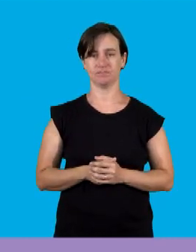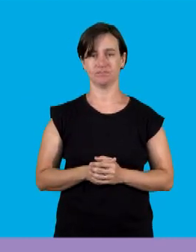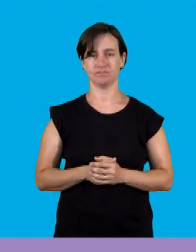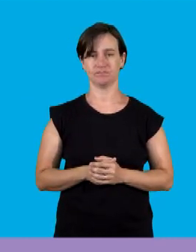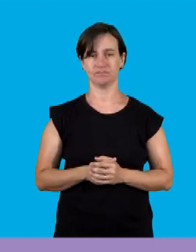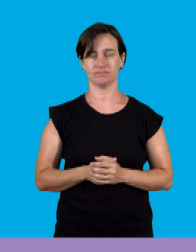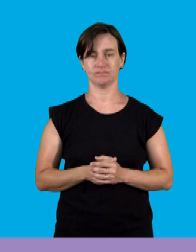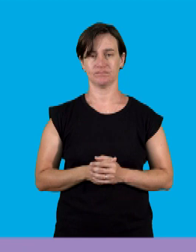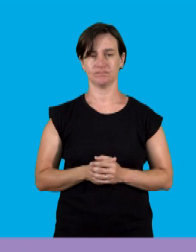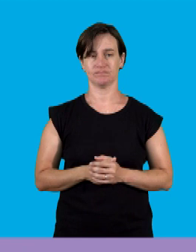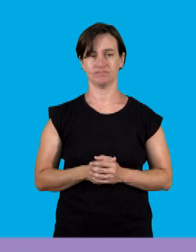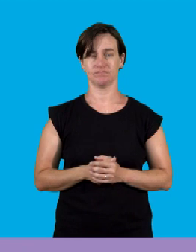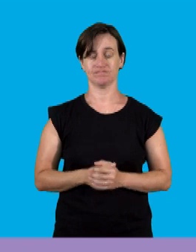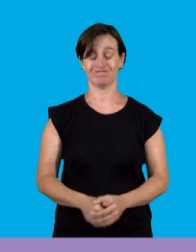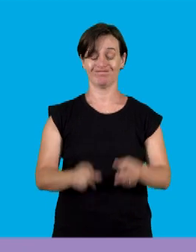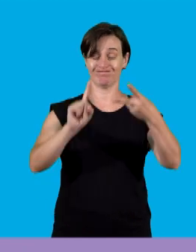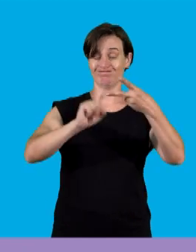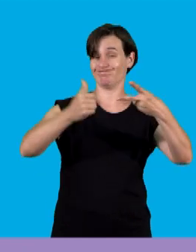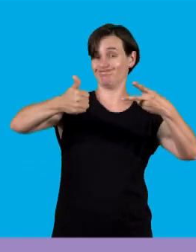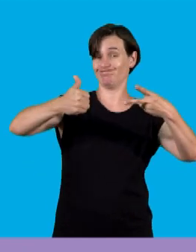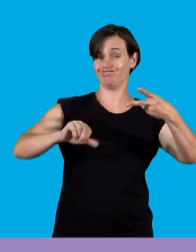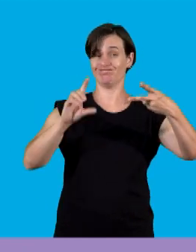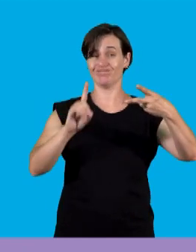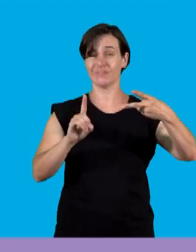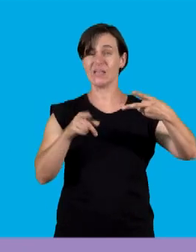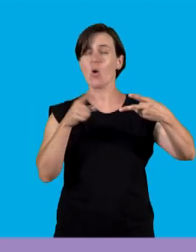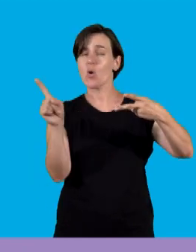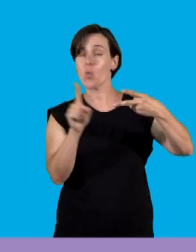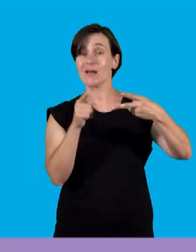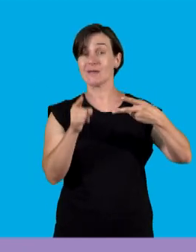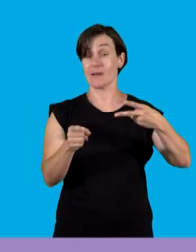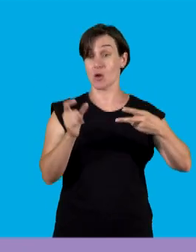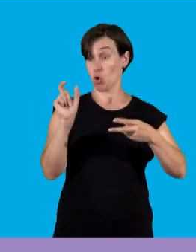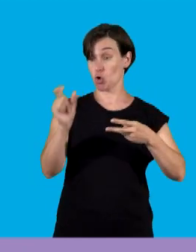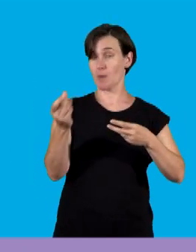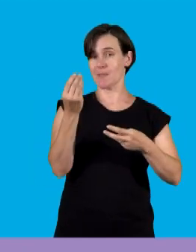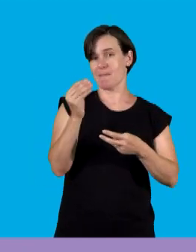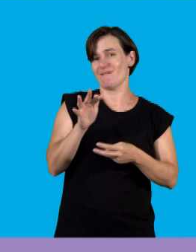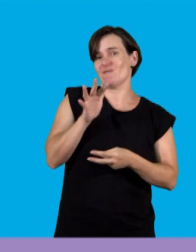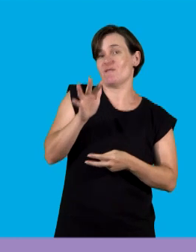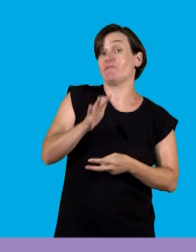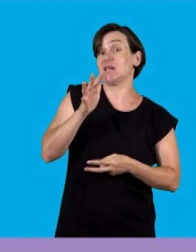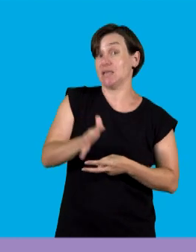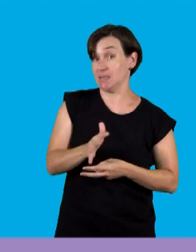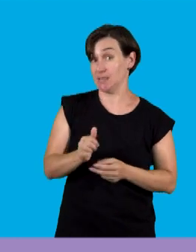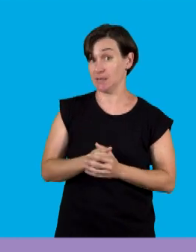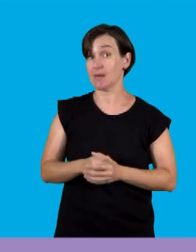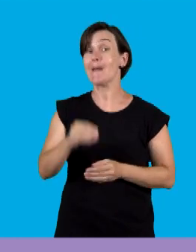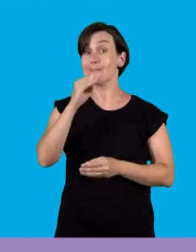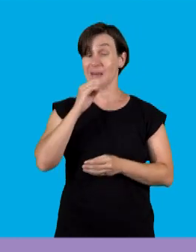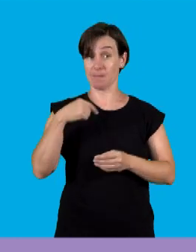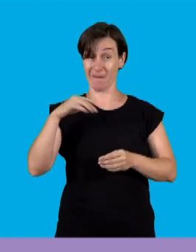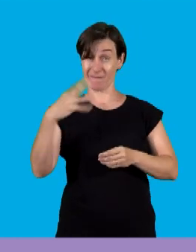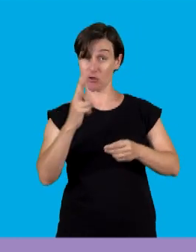1. Lastly, we are going to find the 15th term. So we are going to use our rule to